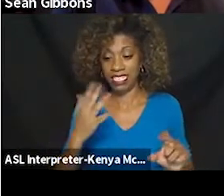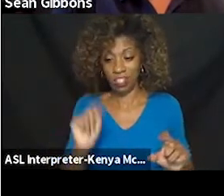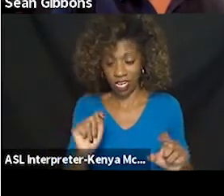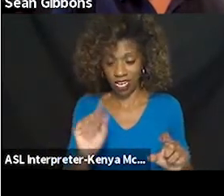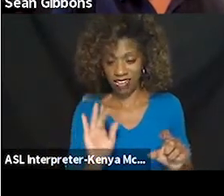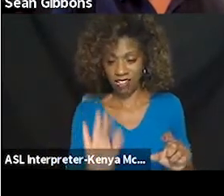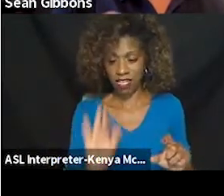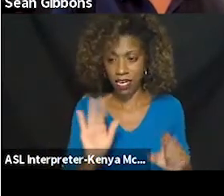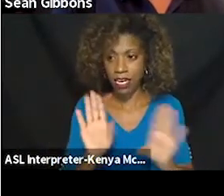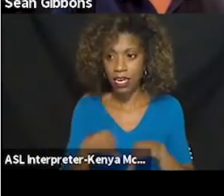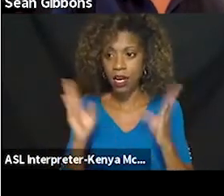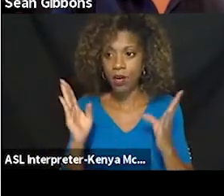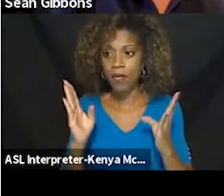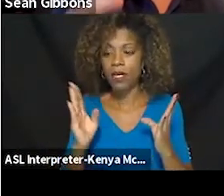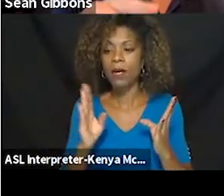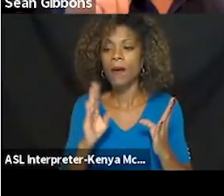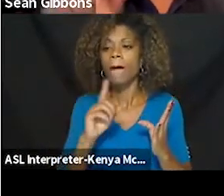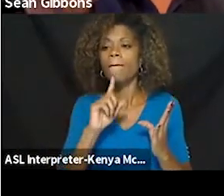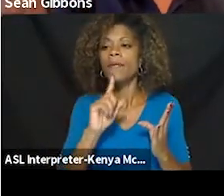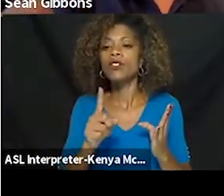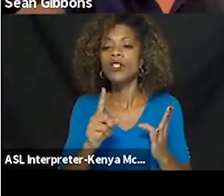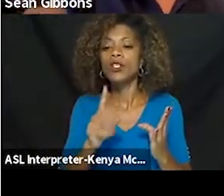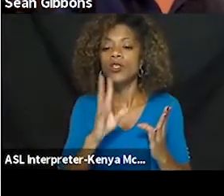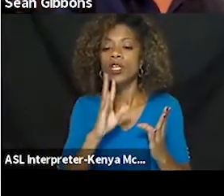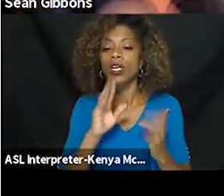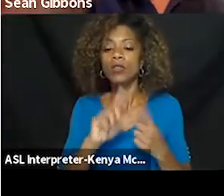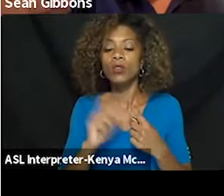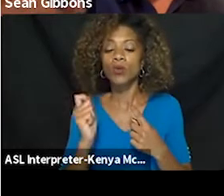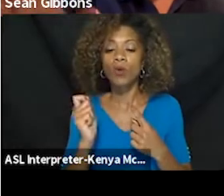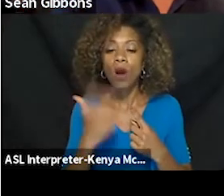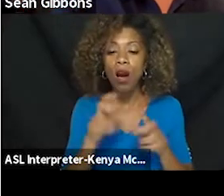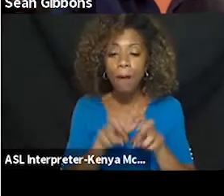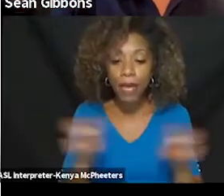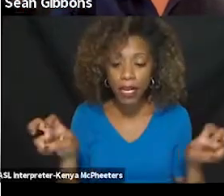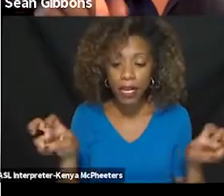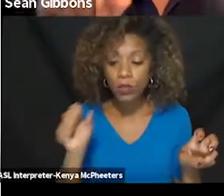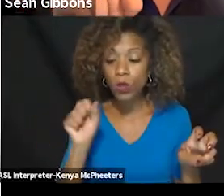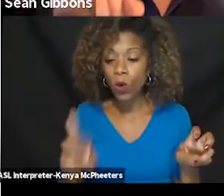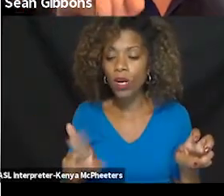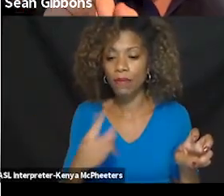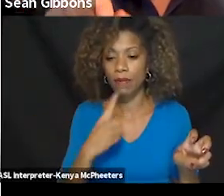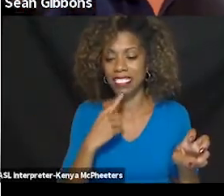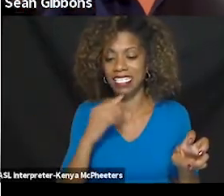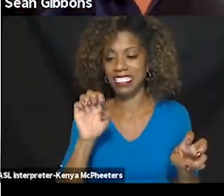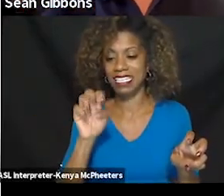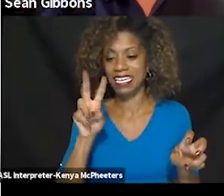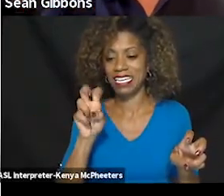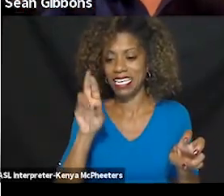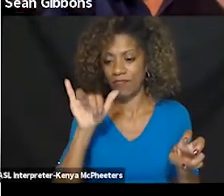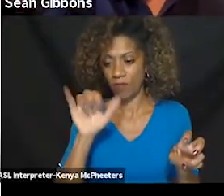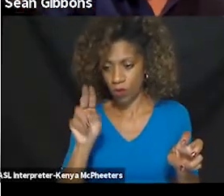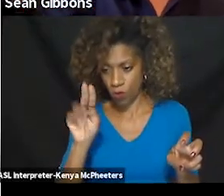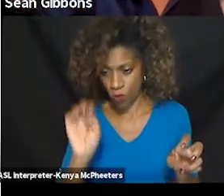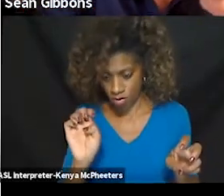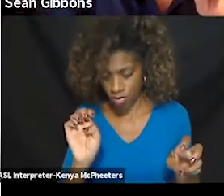And if you would, make sure you're talking to all panelists and attendees, or it might say everyone. And if you would, make sure you're talking to everyone. But go ahead and just type in